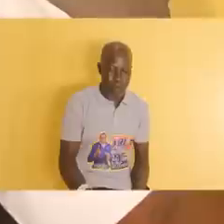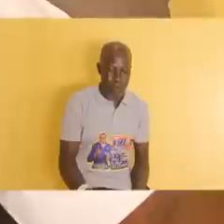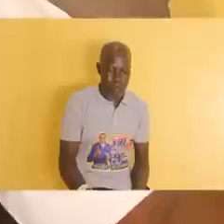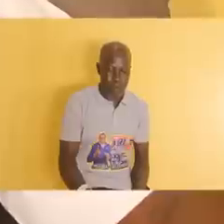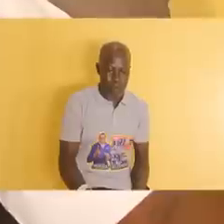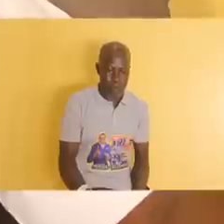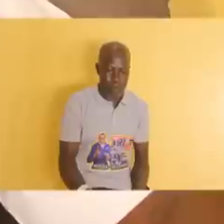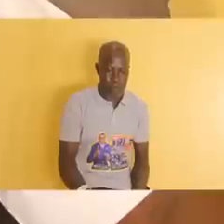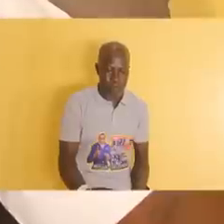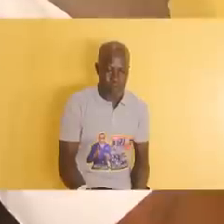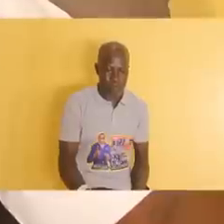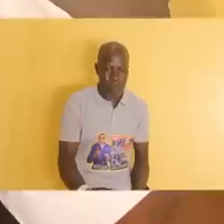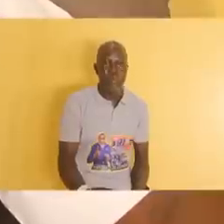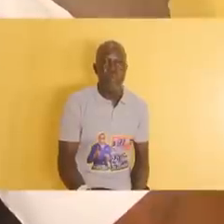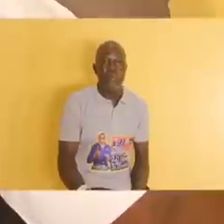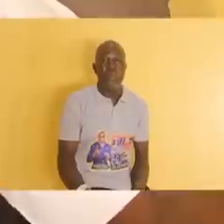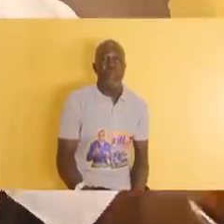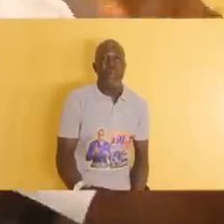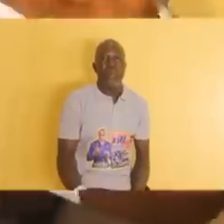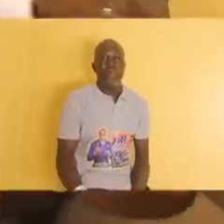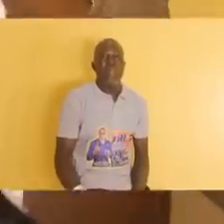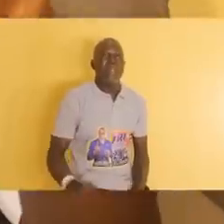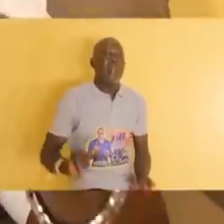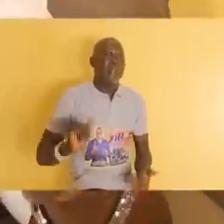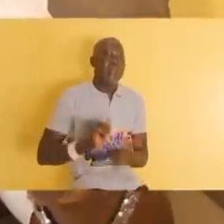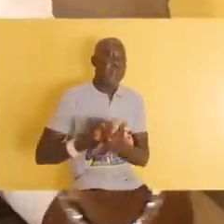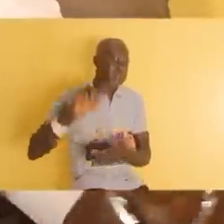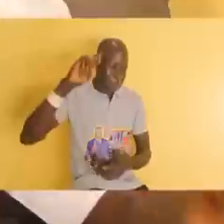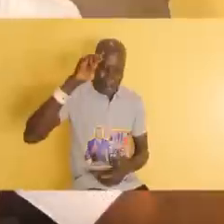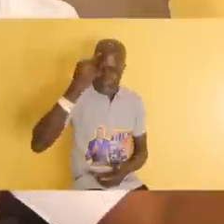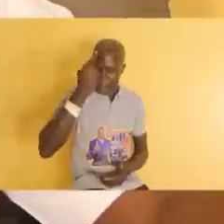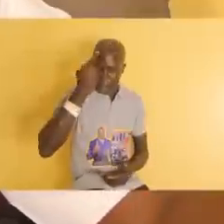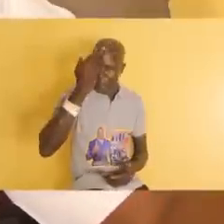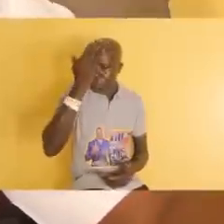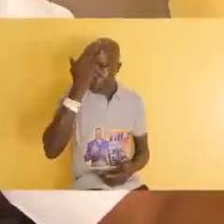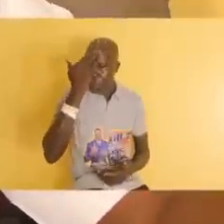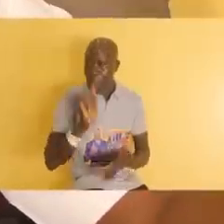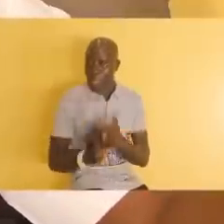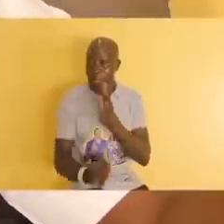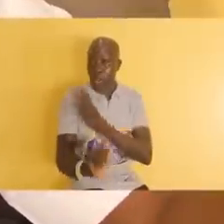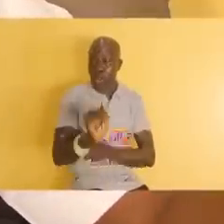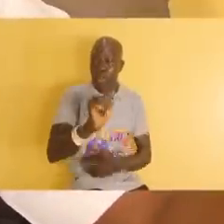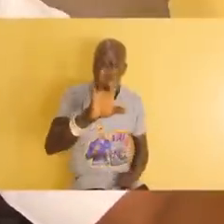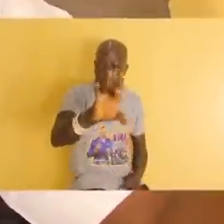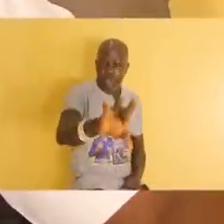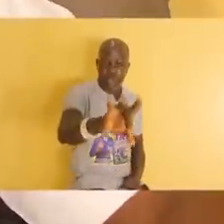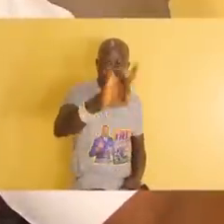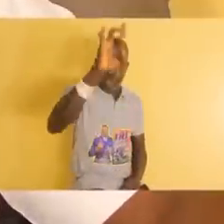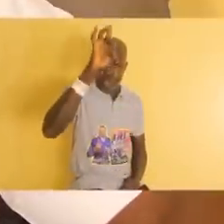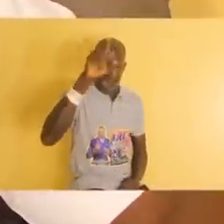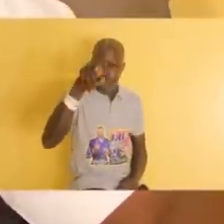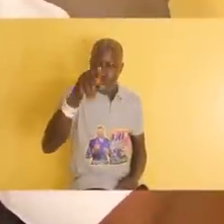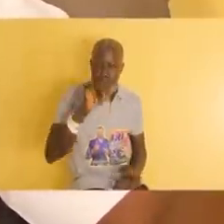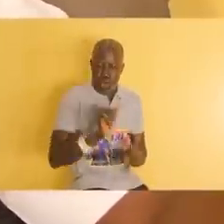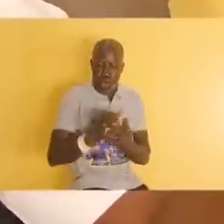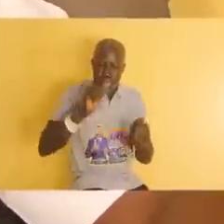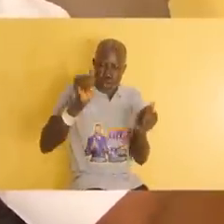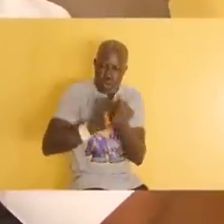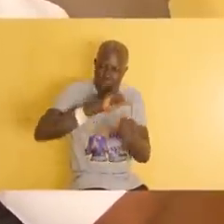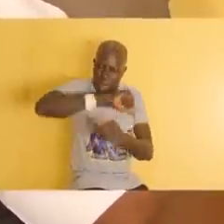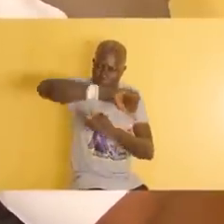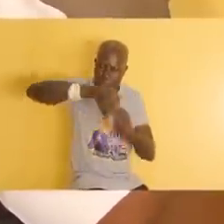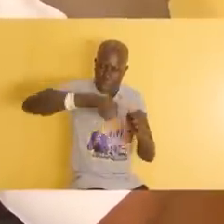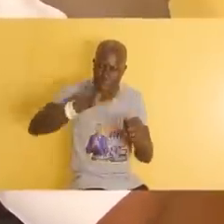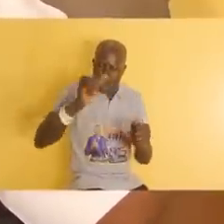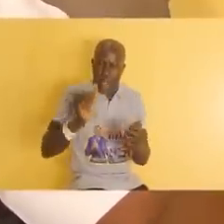re se fi ororo ayoyan o idi ni yen this is the reason ki olorun wa fi fi ororo ayoyan why you are not with the